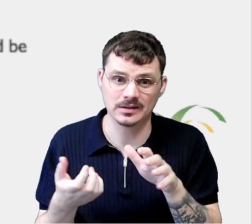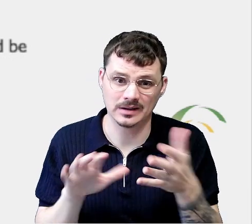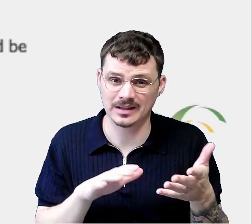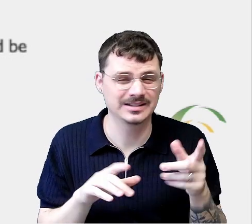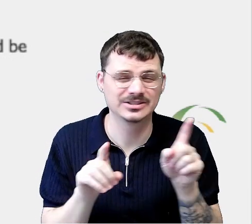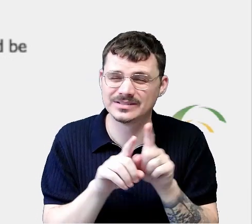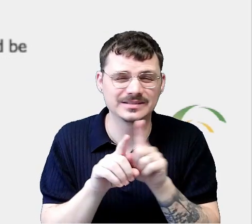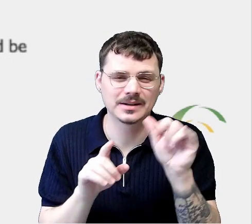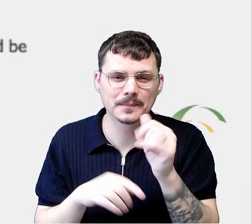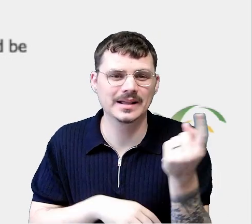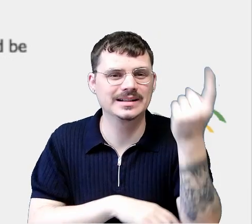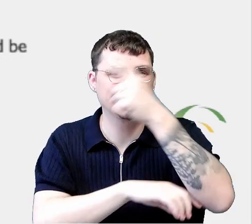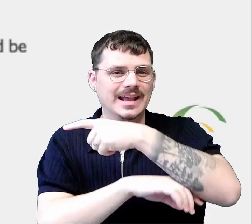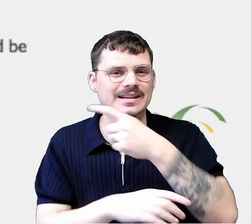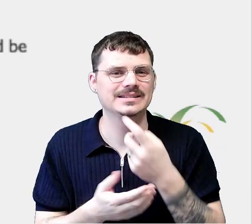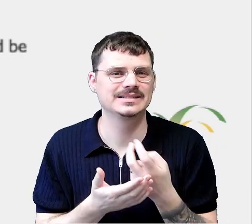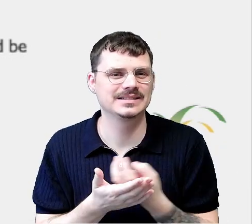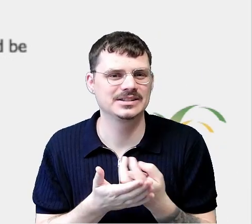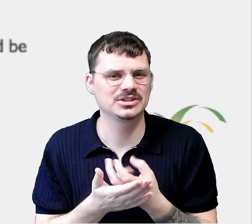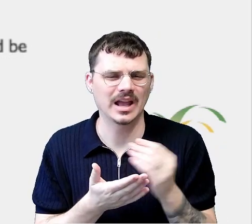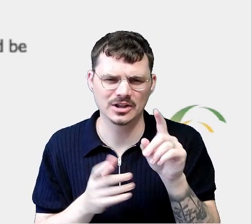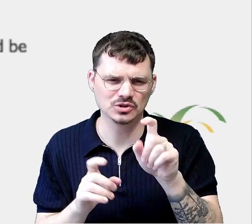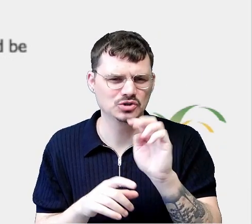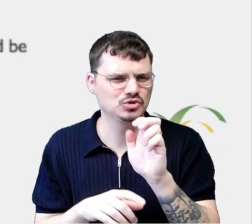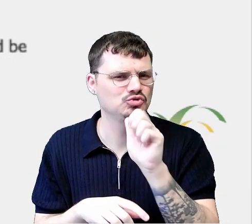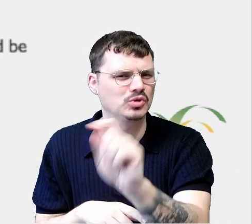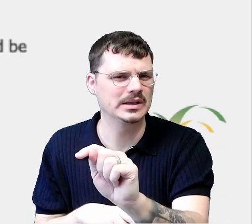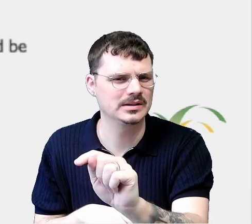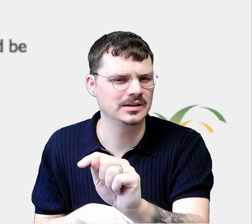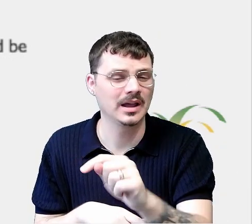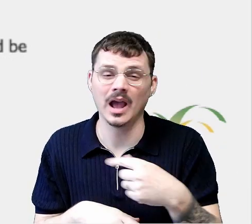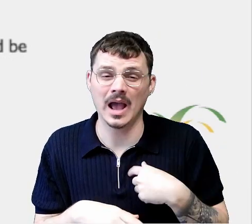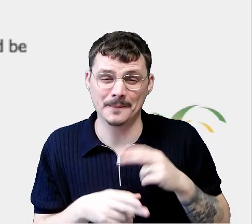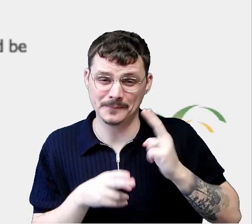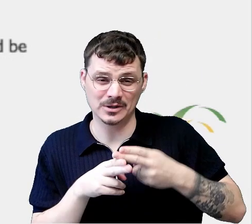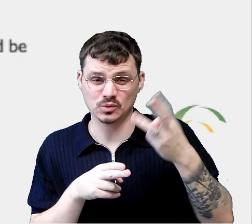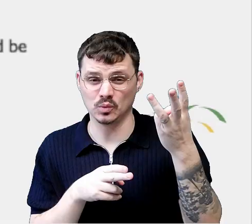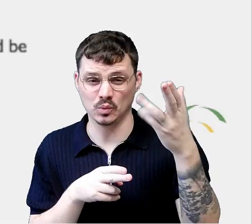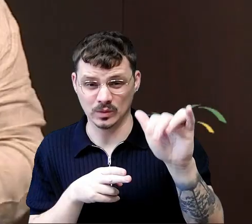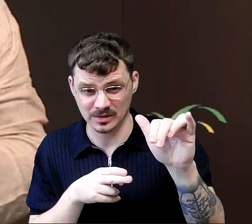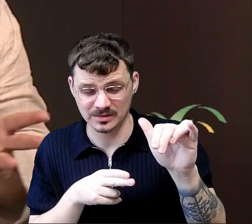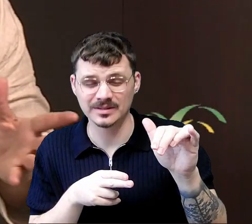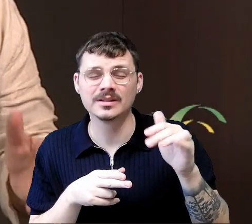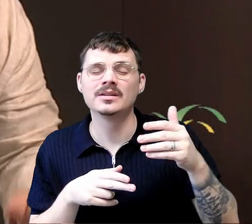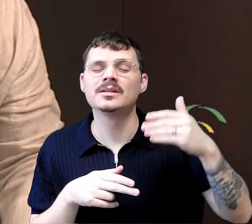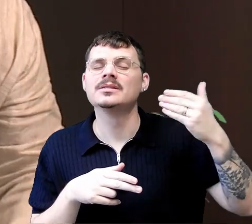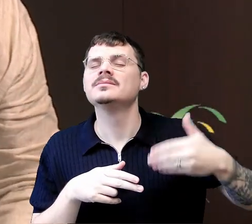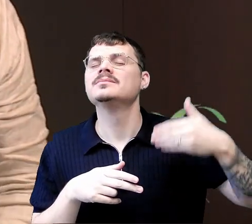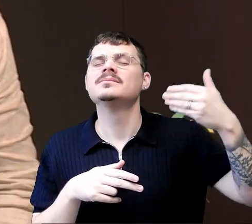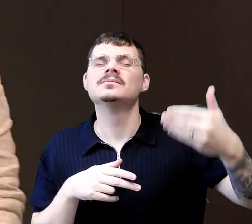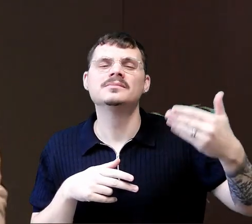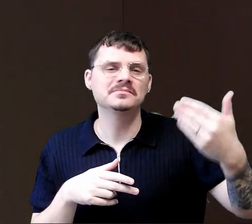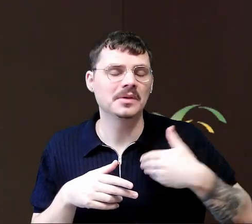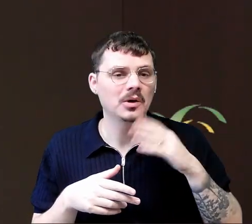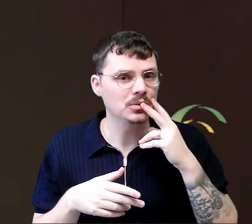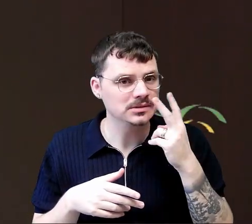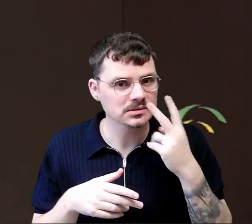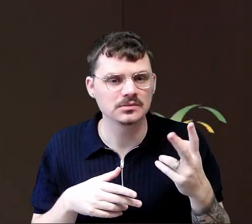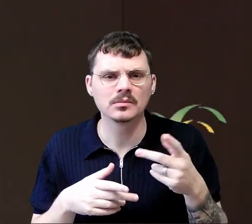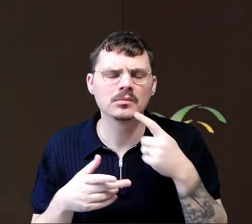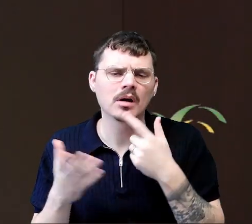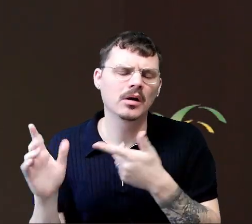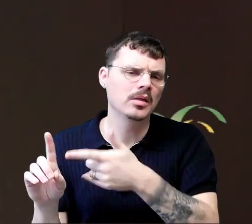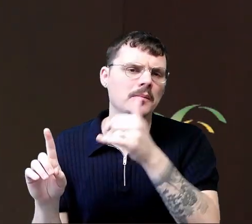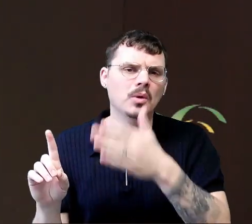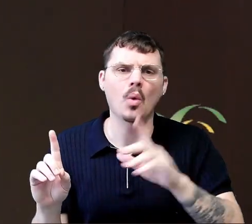as daytime seizures and should be treated. I mention this because from time to time I'll hear, well, he's only